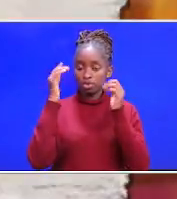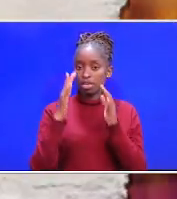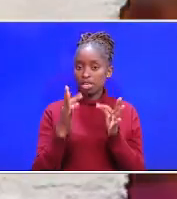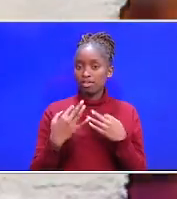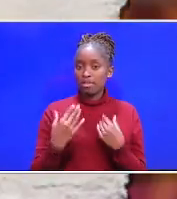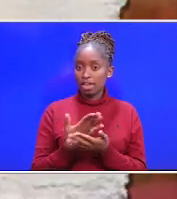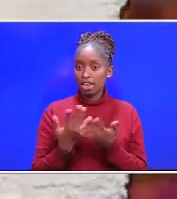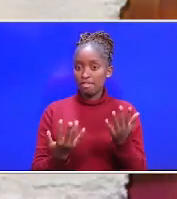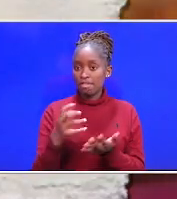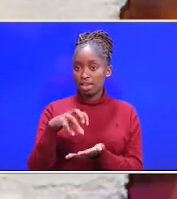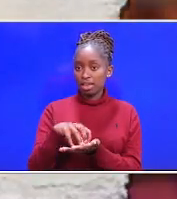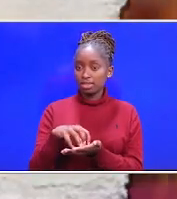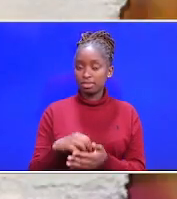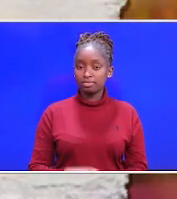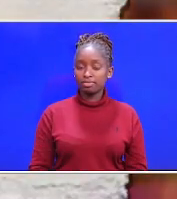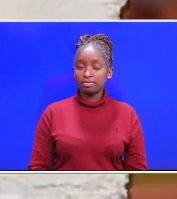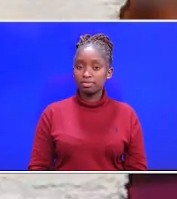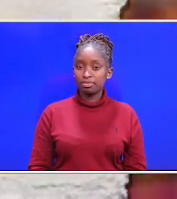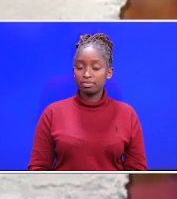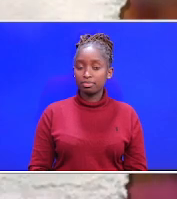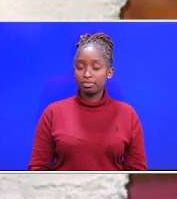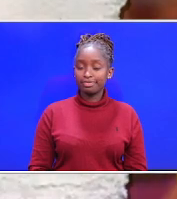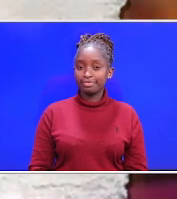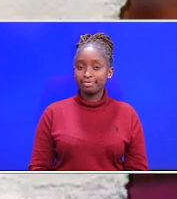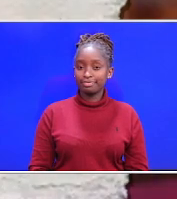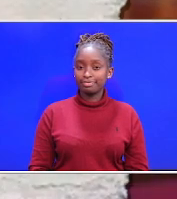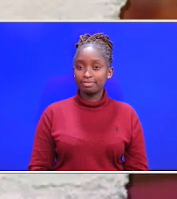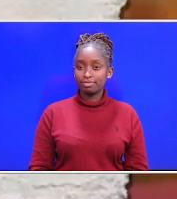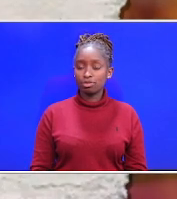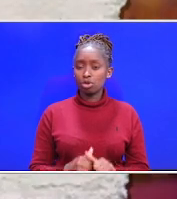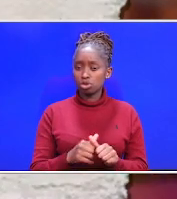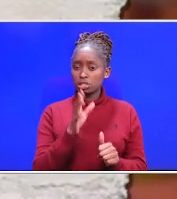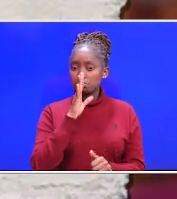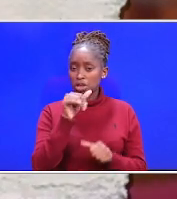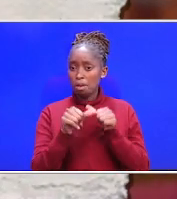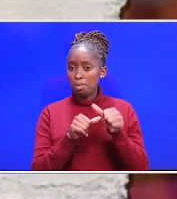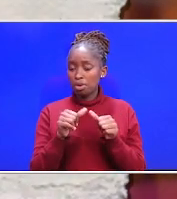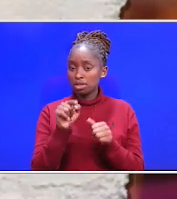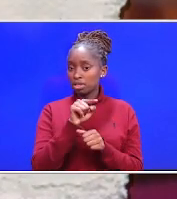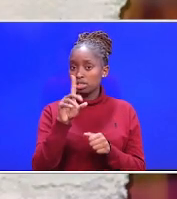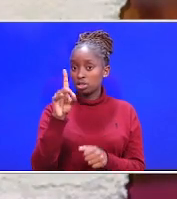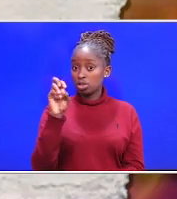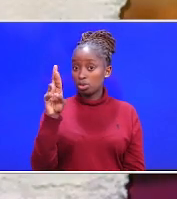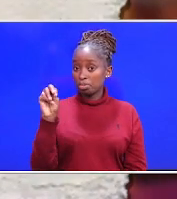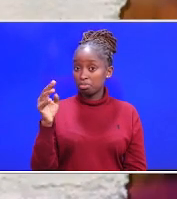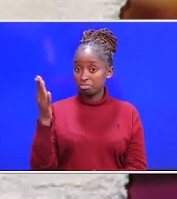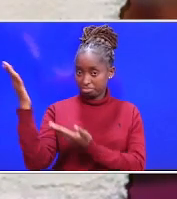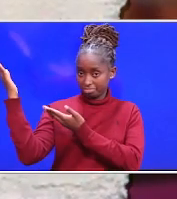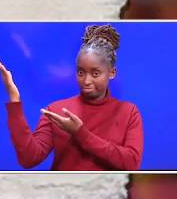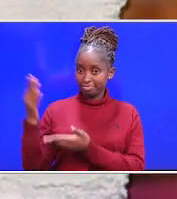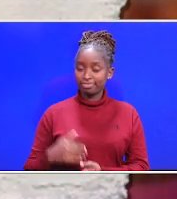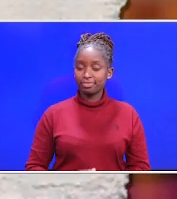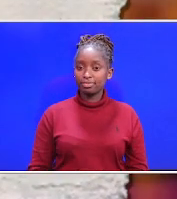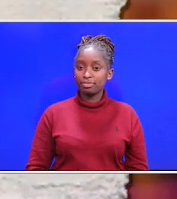any fire tragedy. Let's just move on there. And just still talking about the dormitory design, each dormitory must have